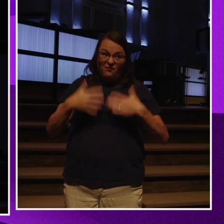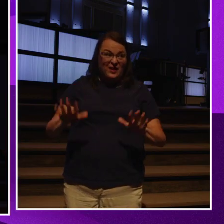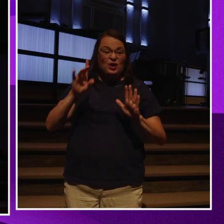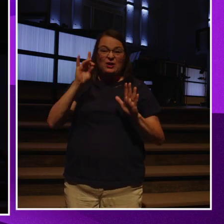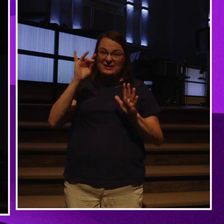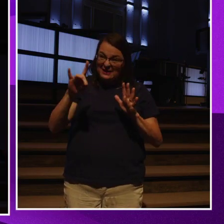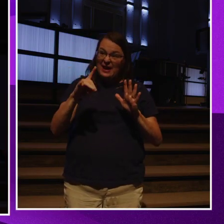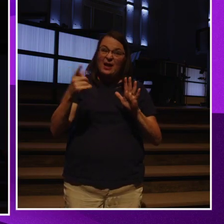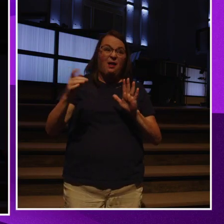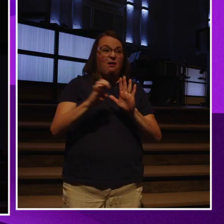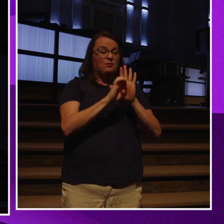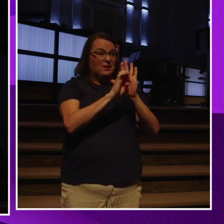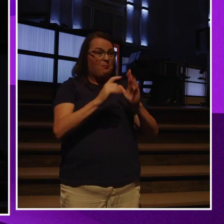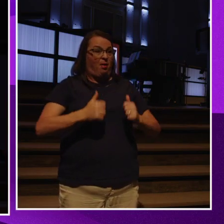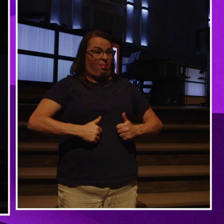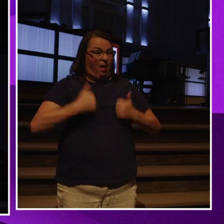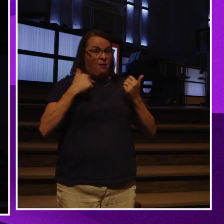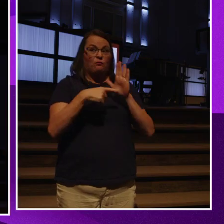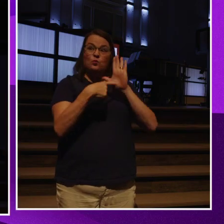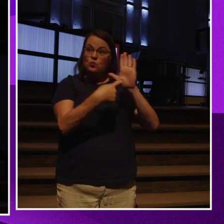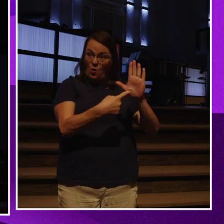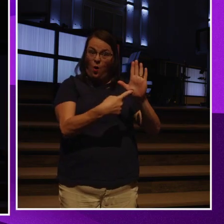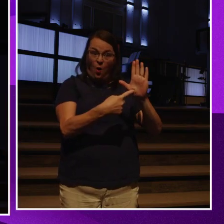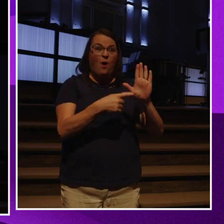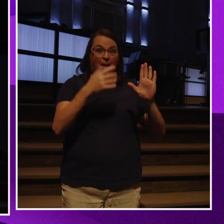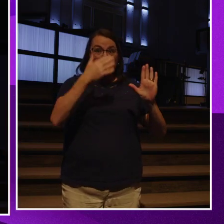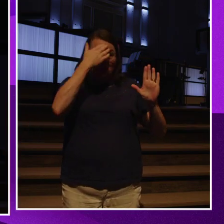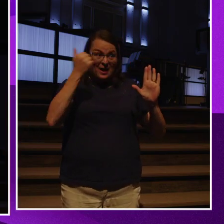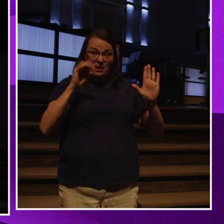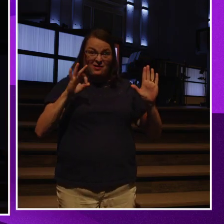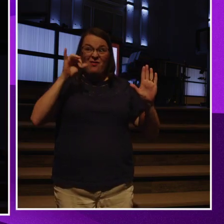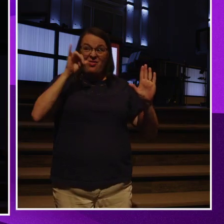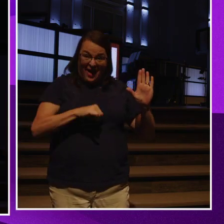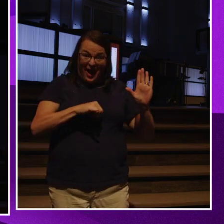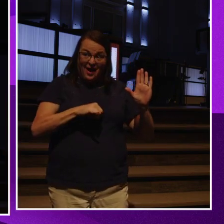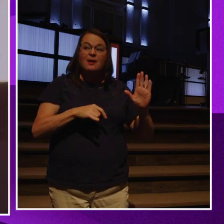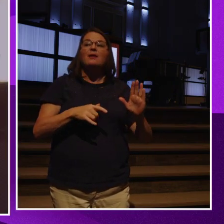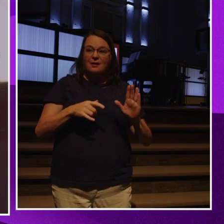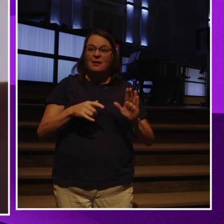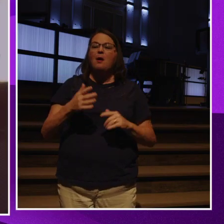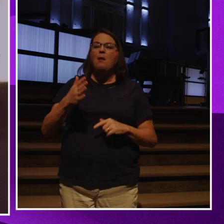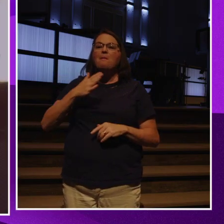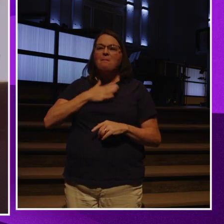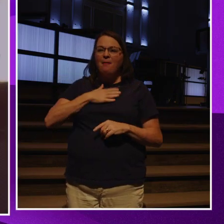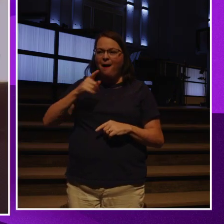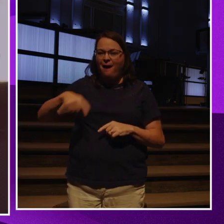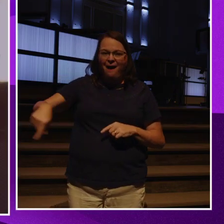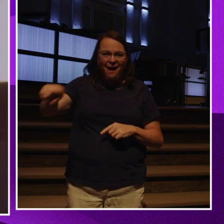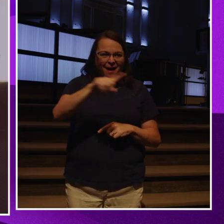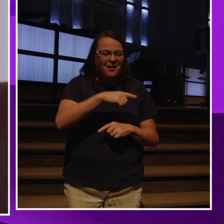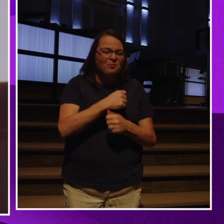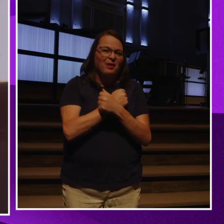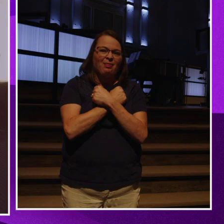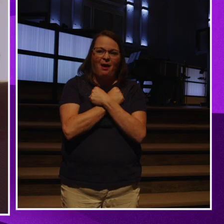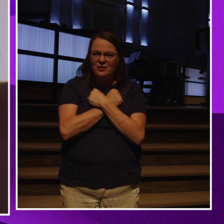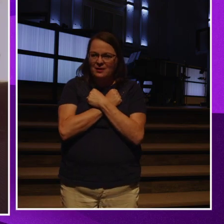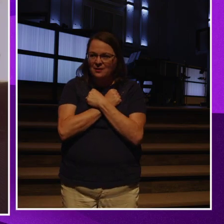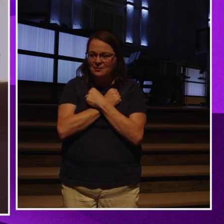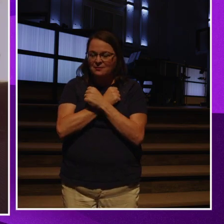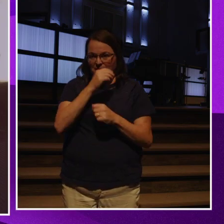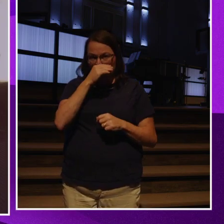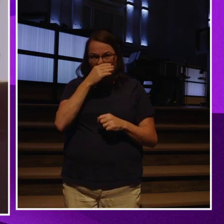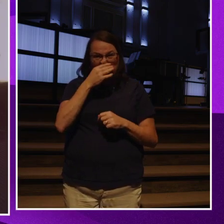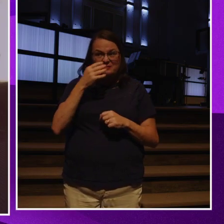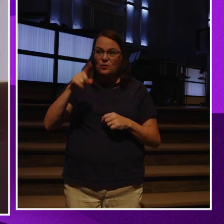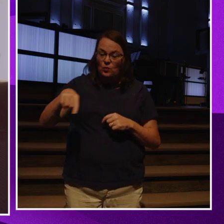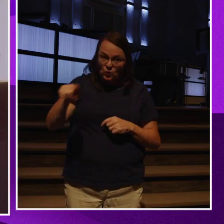of the life he lived, here's what you need to do. Therefore, my beloved, in verse 12, as you have